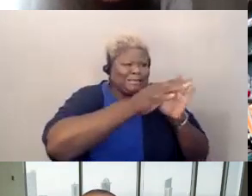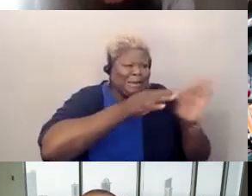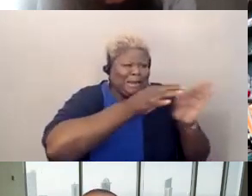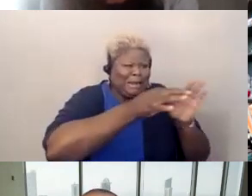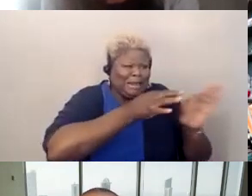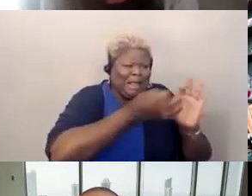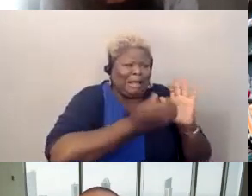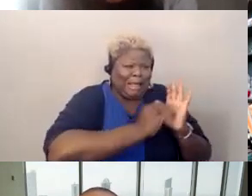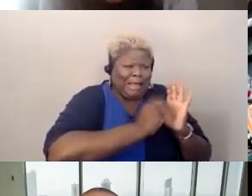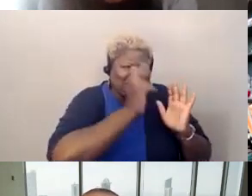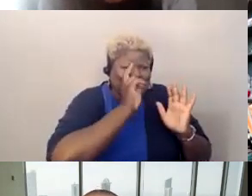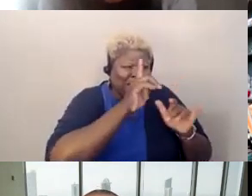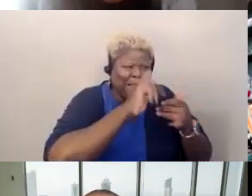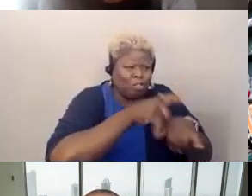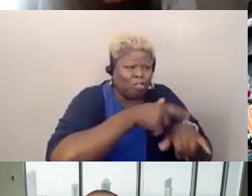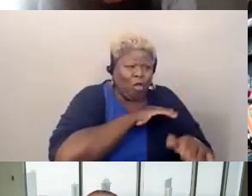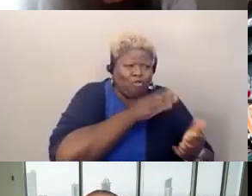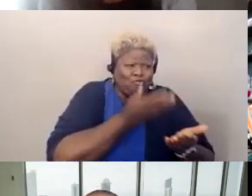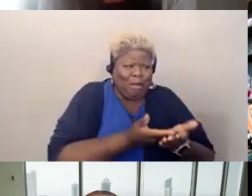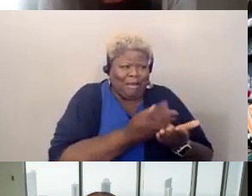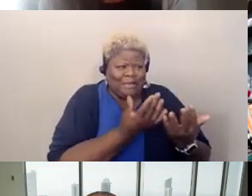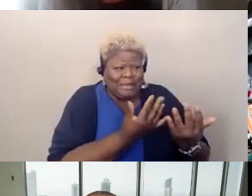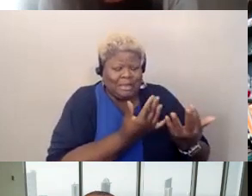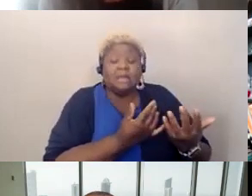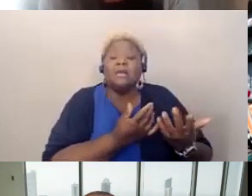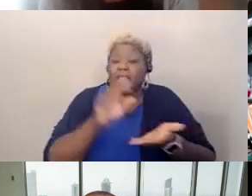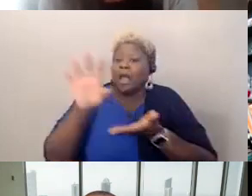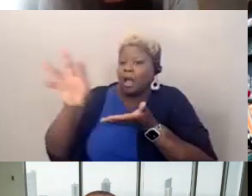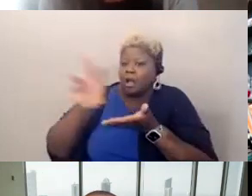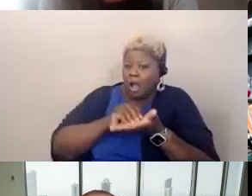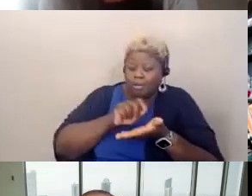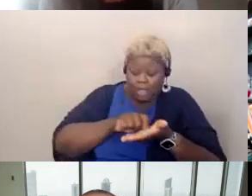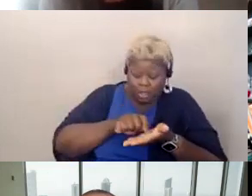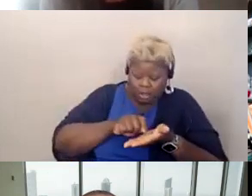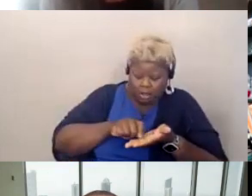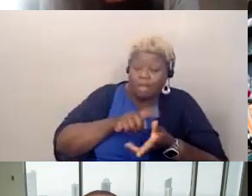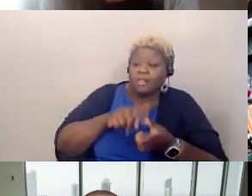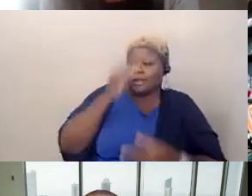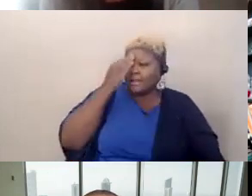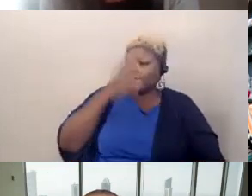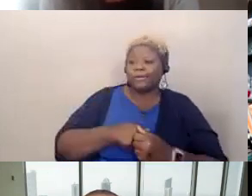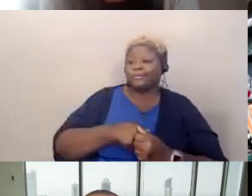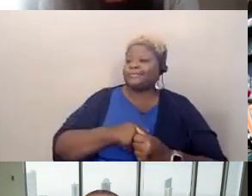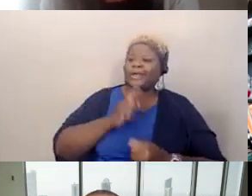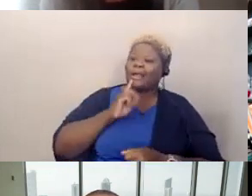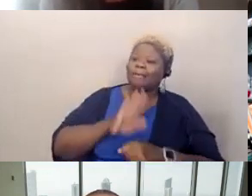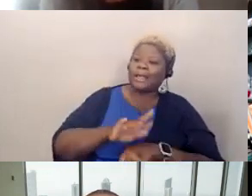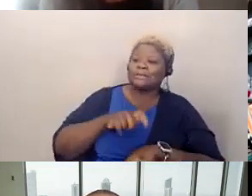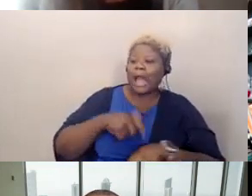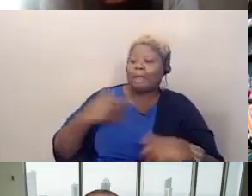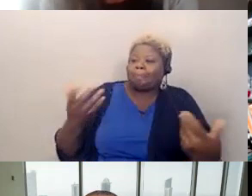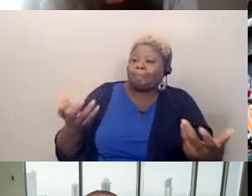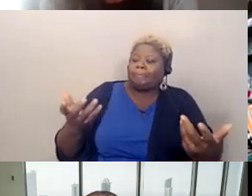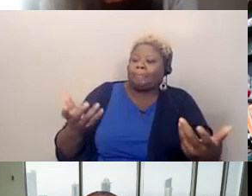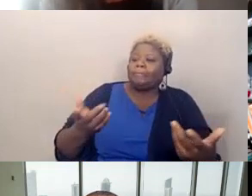happening and I'm gonna see how long before they can get here. And they take down the information, but then they let you know they can't really commit to an arrival time